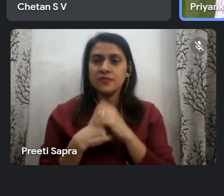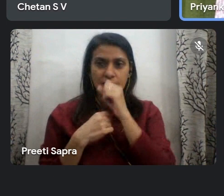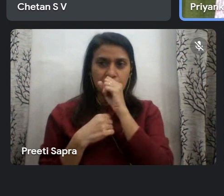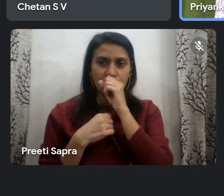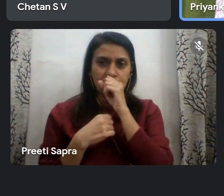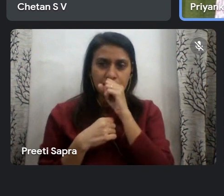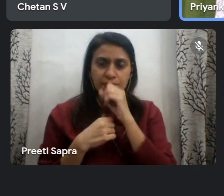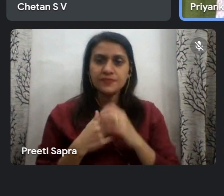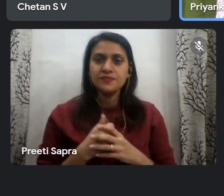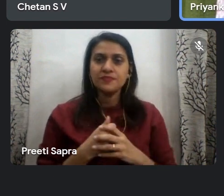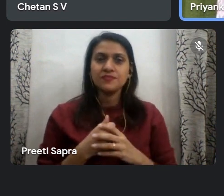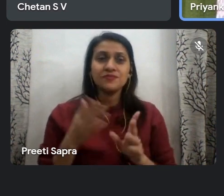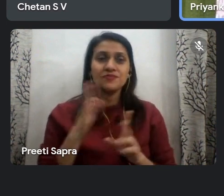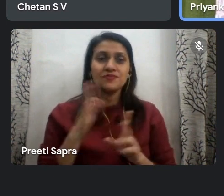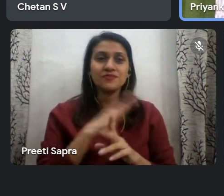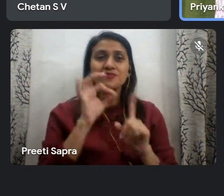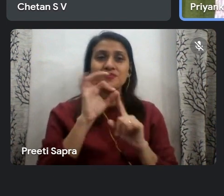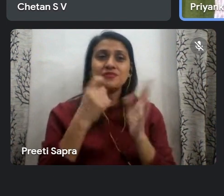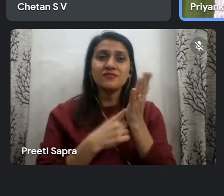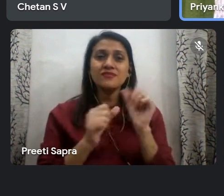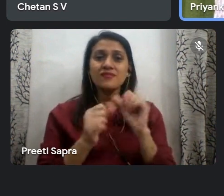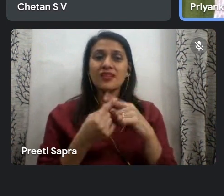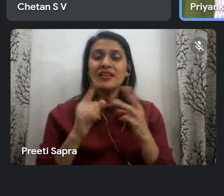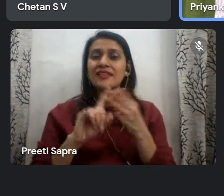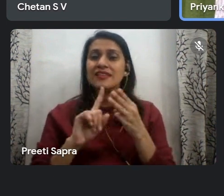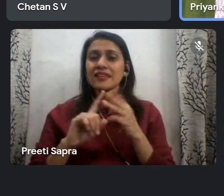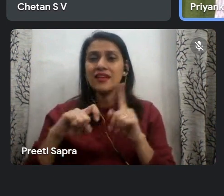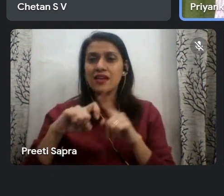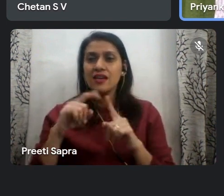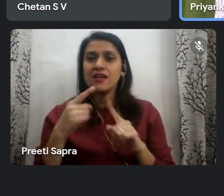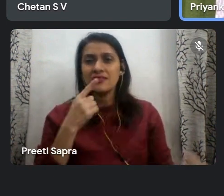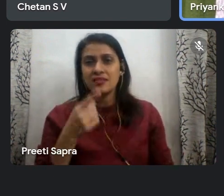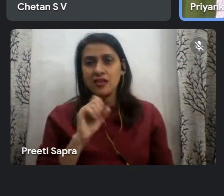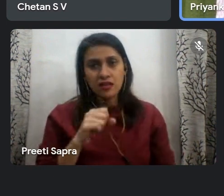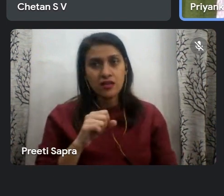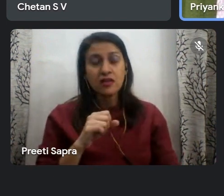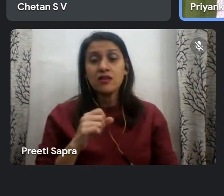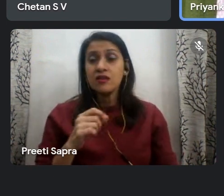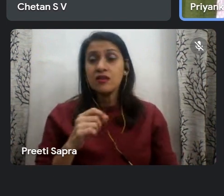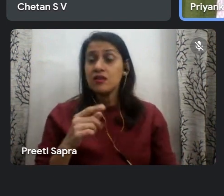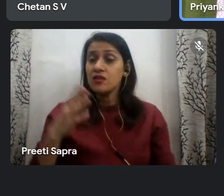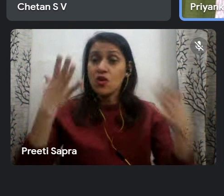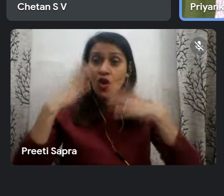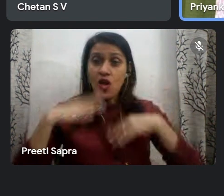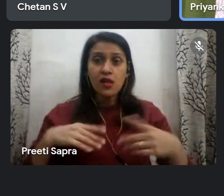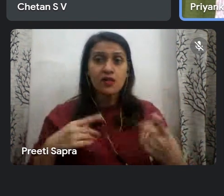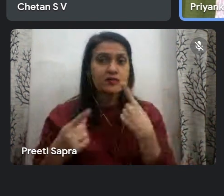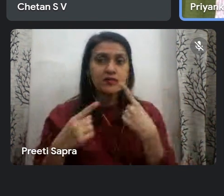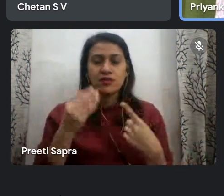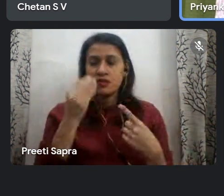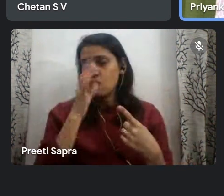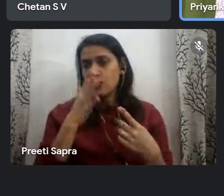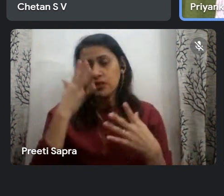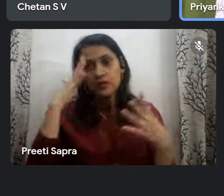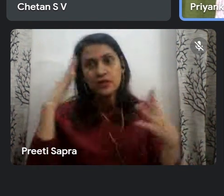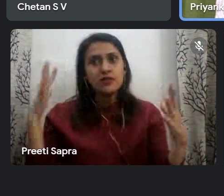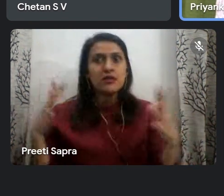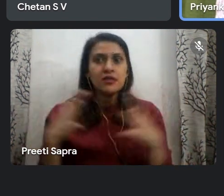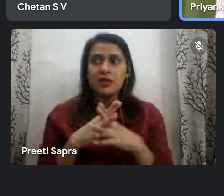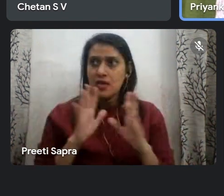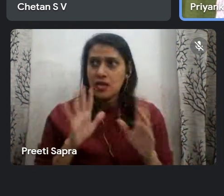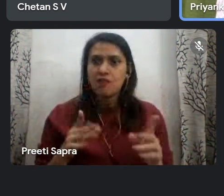Pratik mentioned about the assessments, those were really stressful things. I remember, because they were just